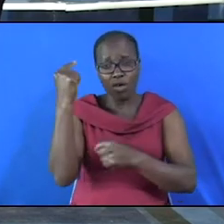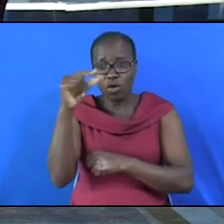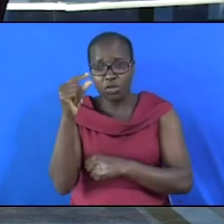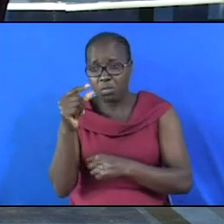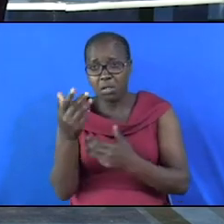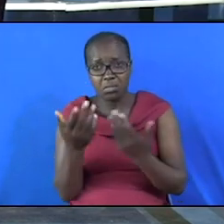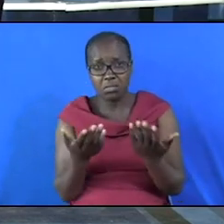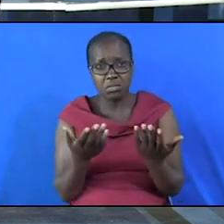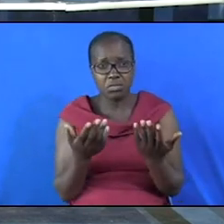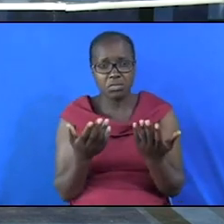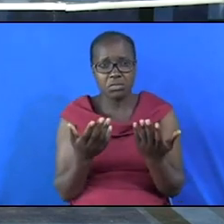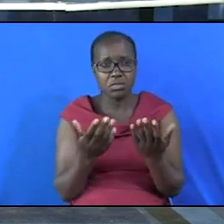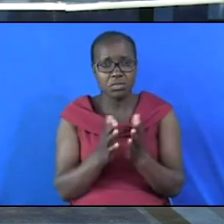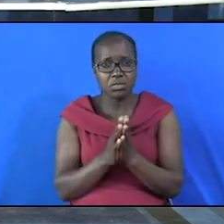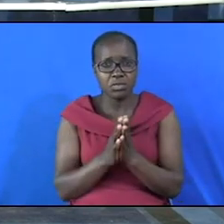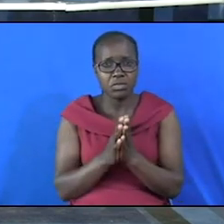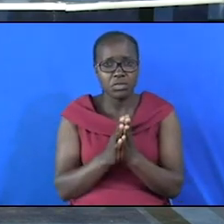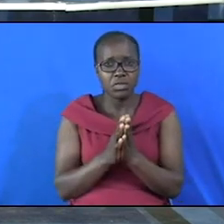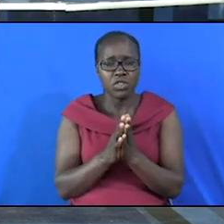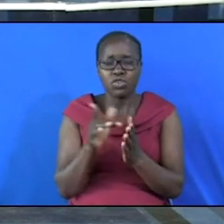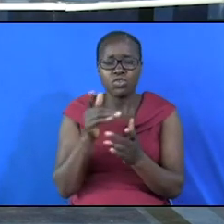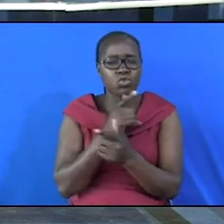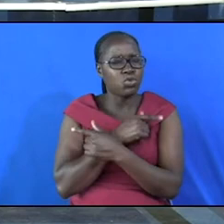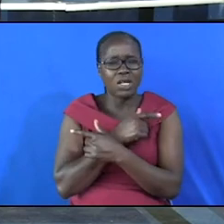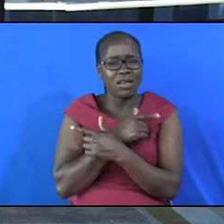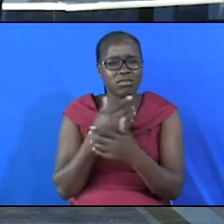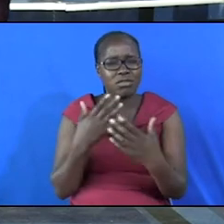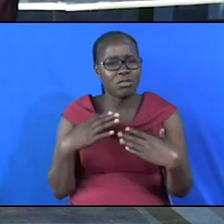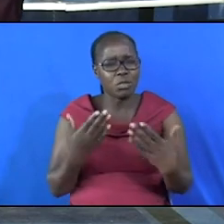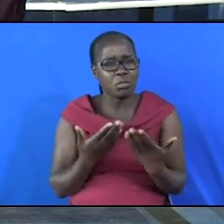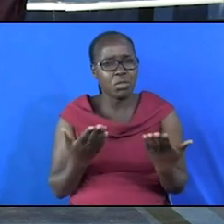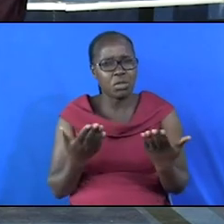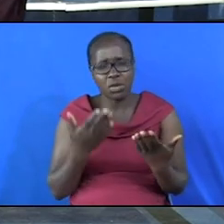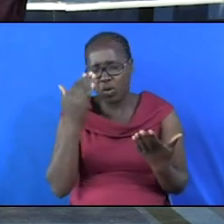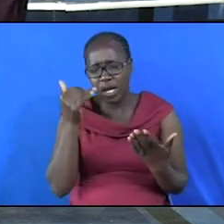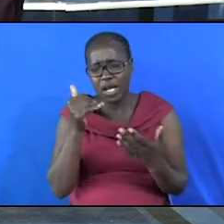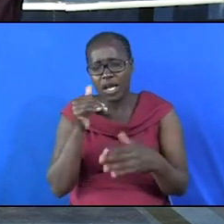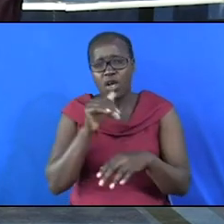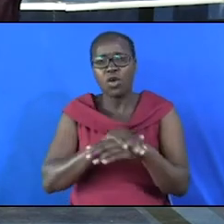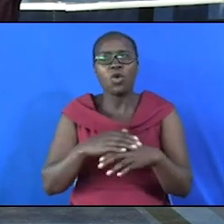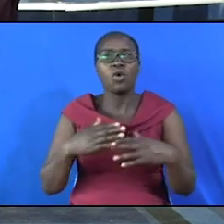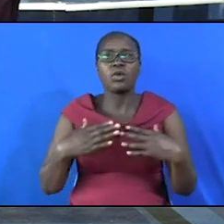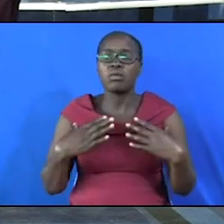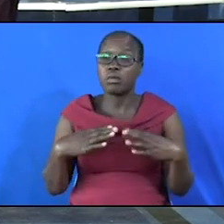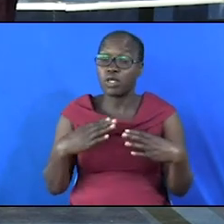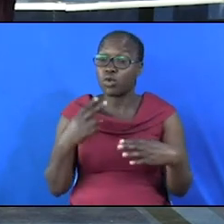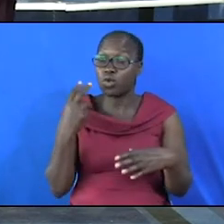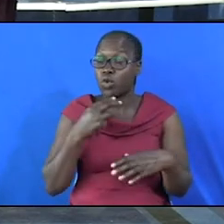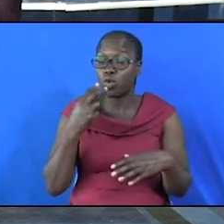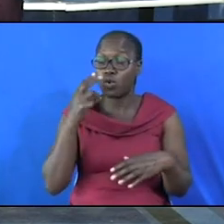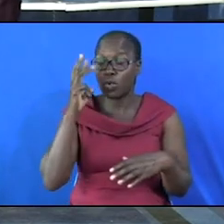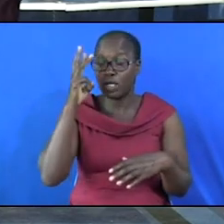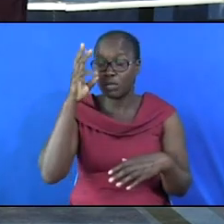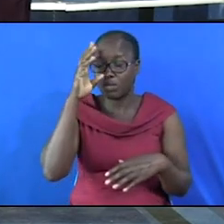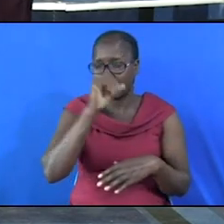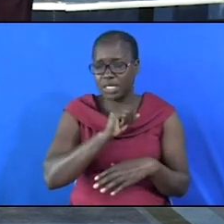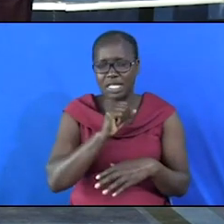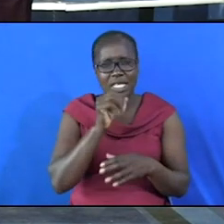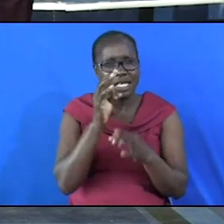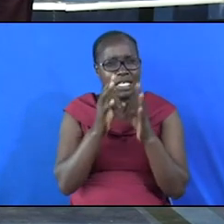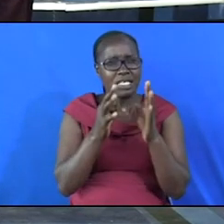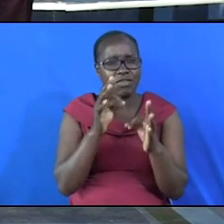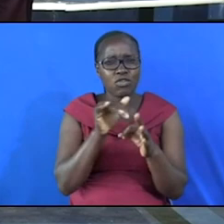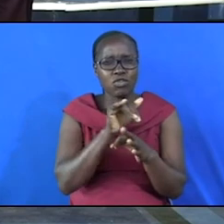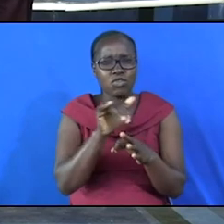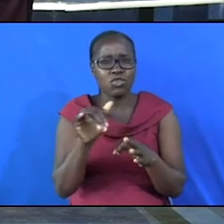gospel? Do you love people? Because good men will be missed. Even if you are,